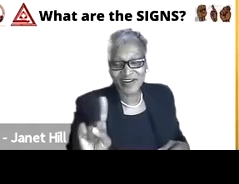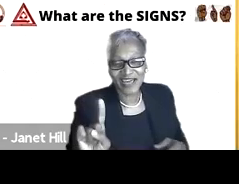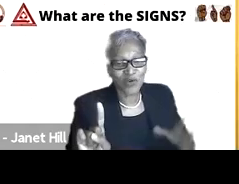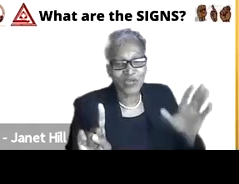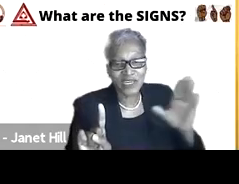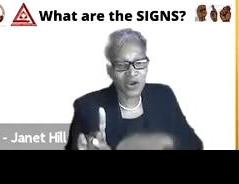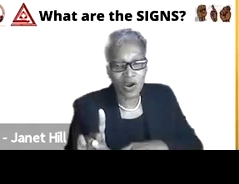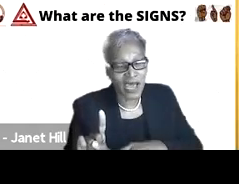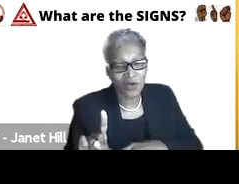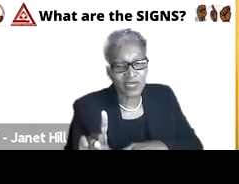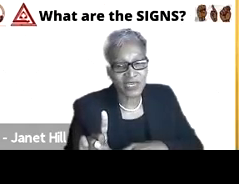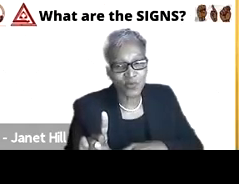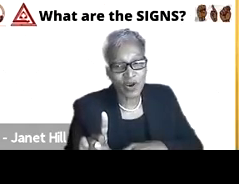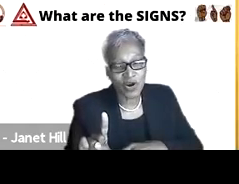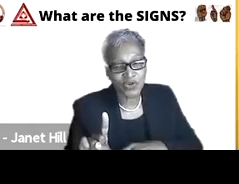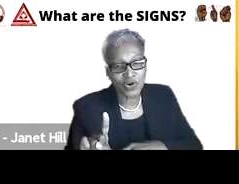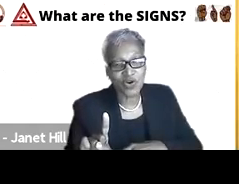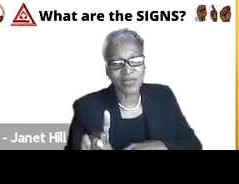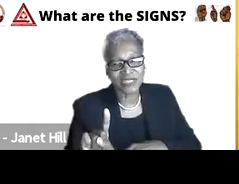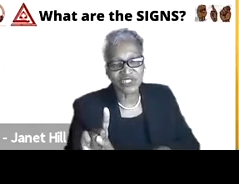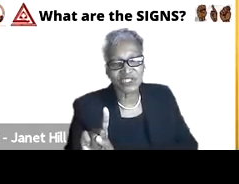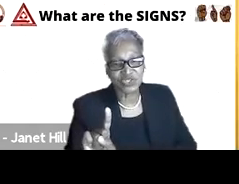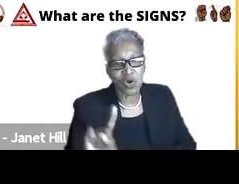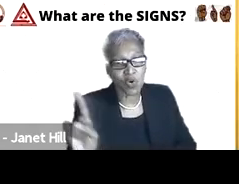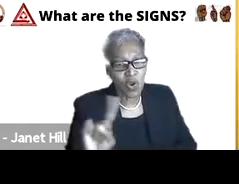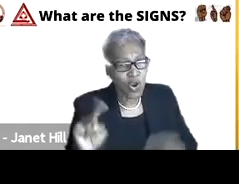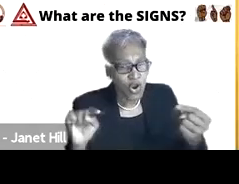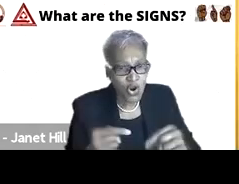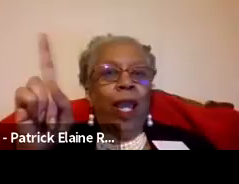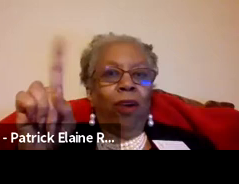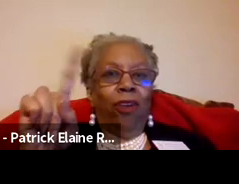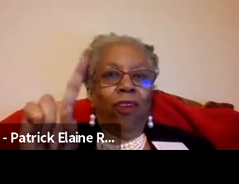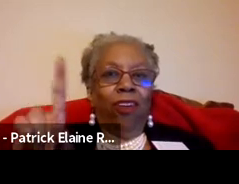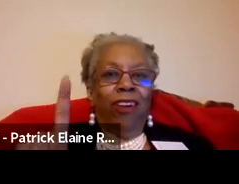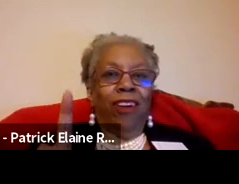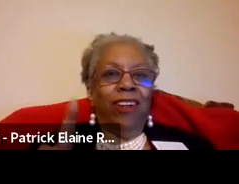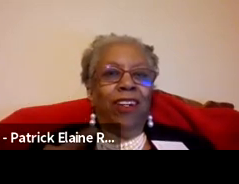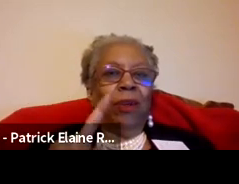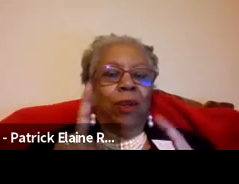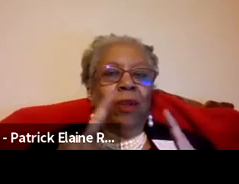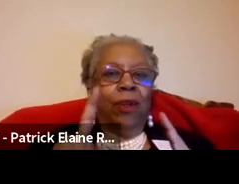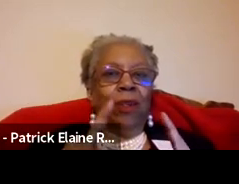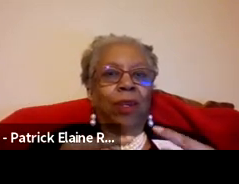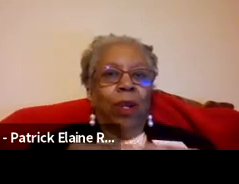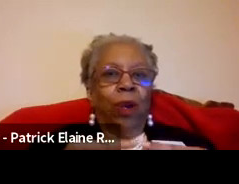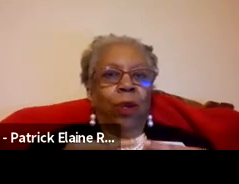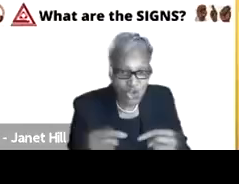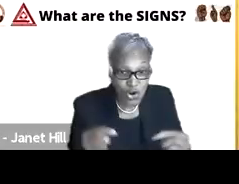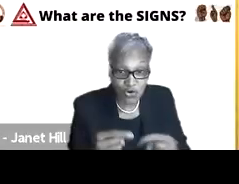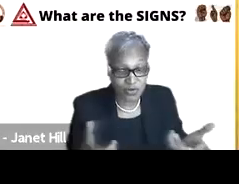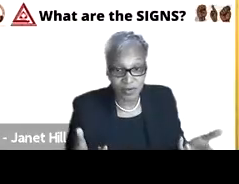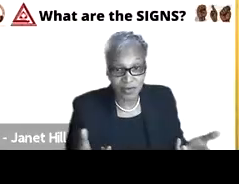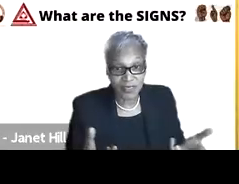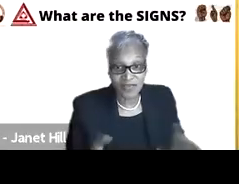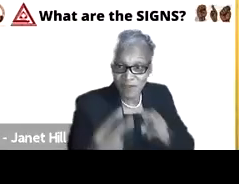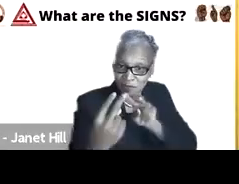Where? I don't need where are you hurt, but I just need to know where. Where are you? Where? Or just